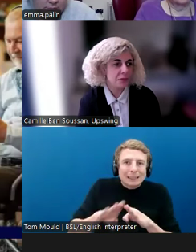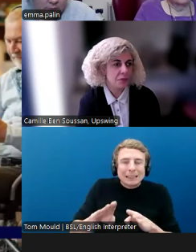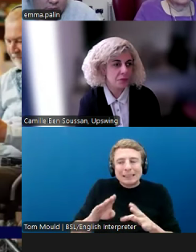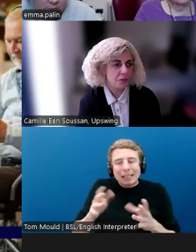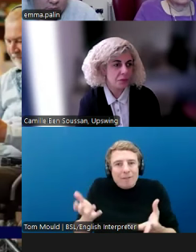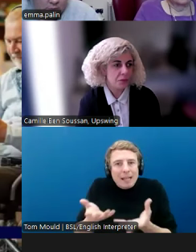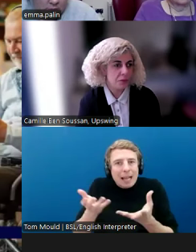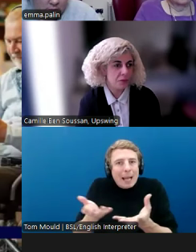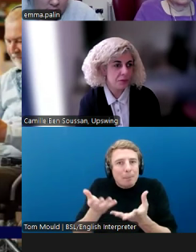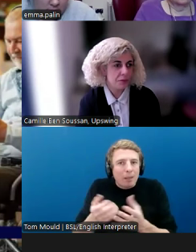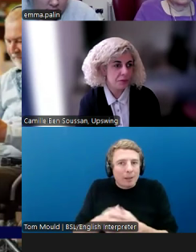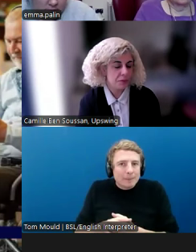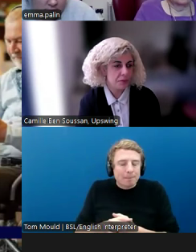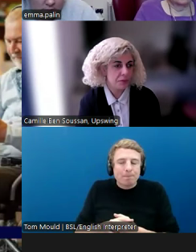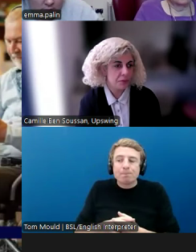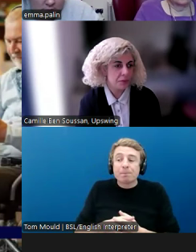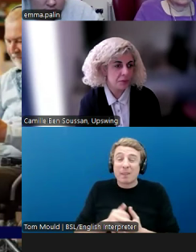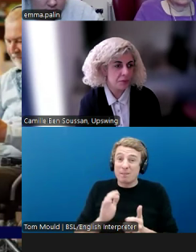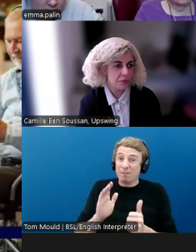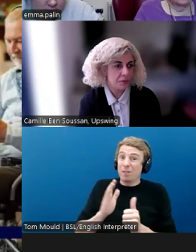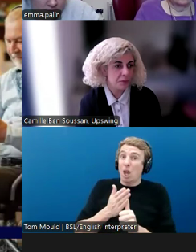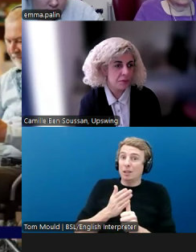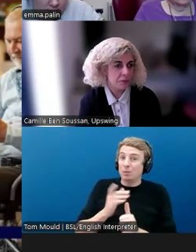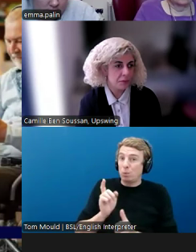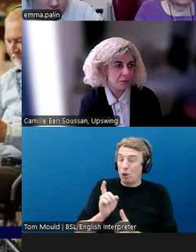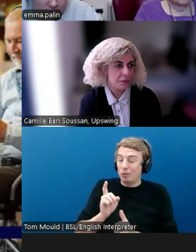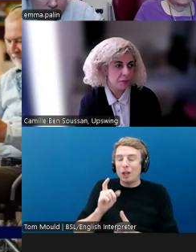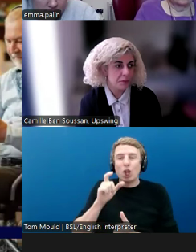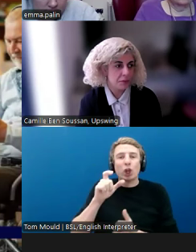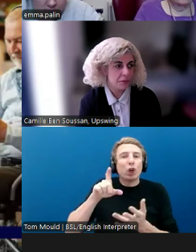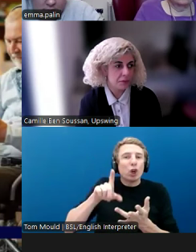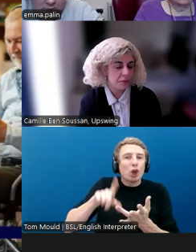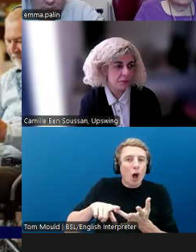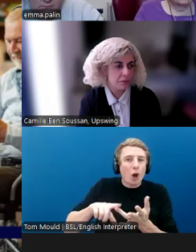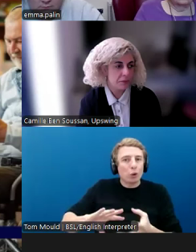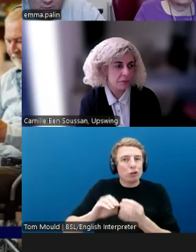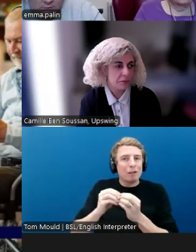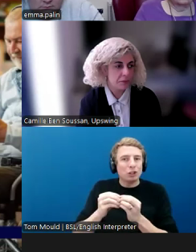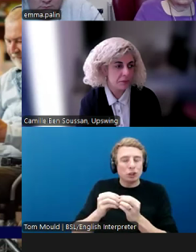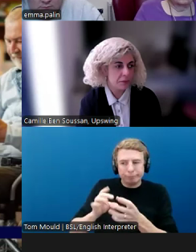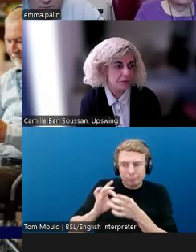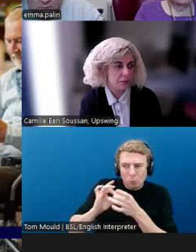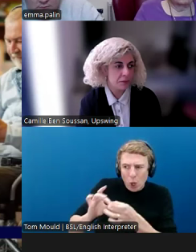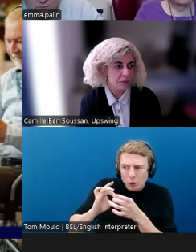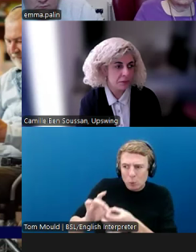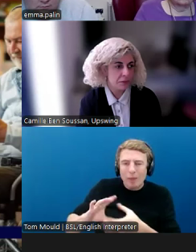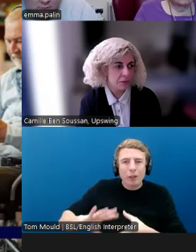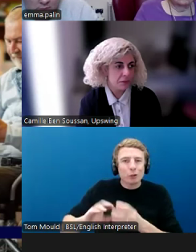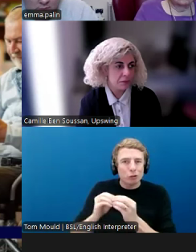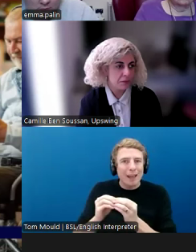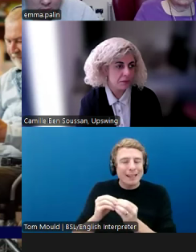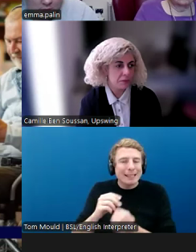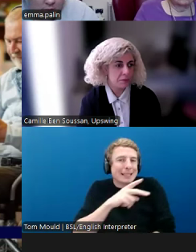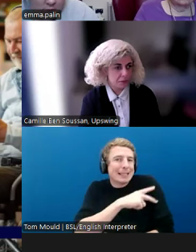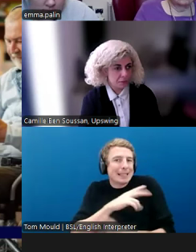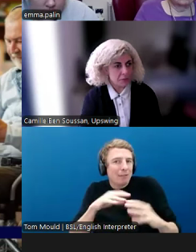So listening to the artists, listening to the residents and families, and listening to the staff teams. Designing